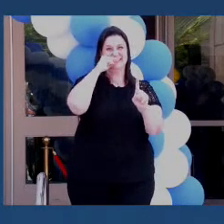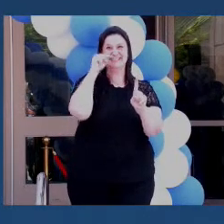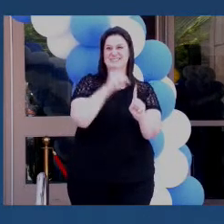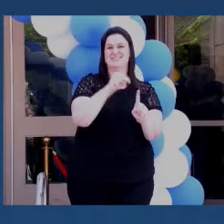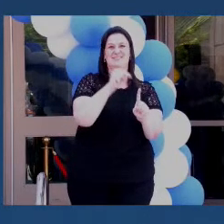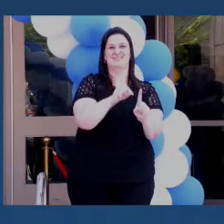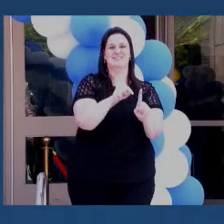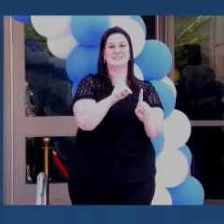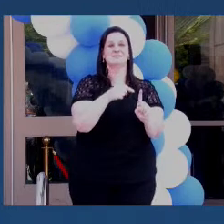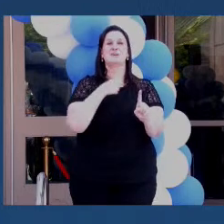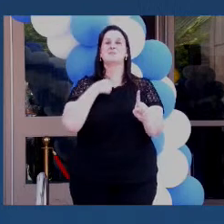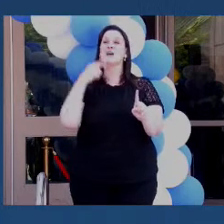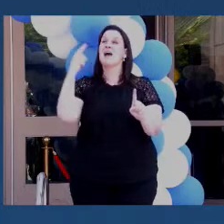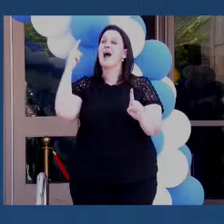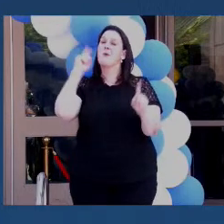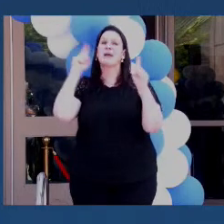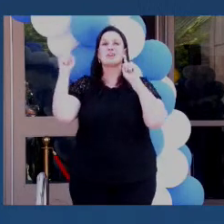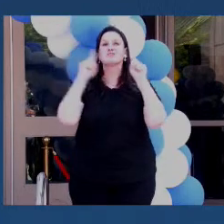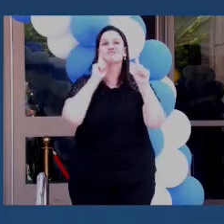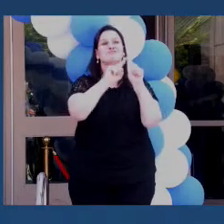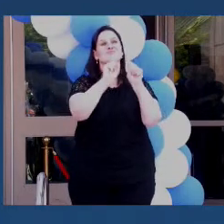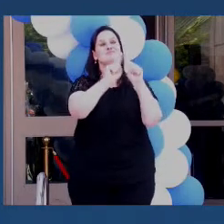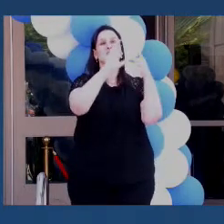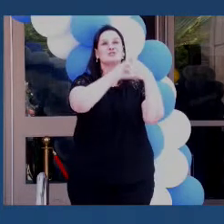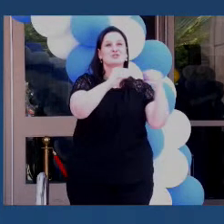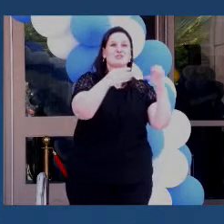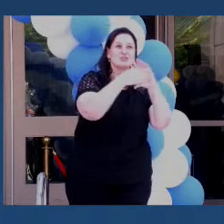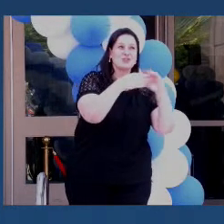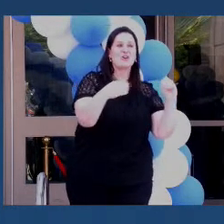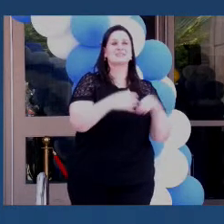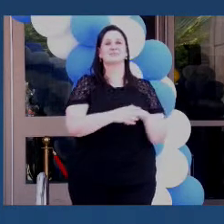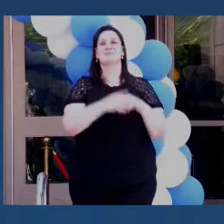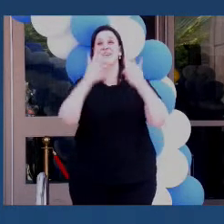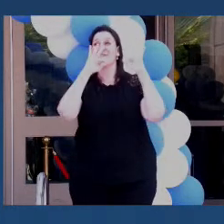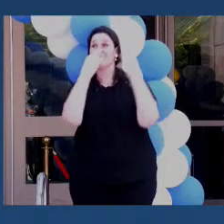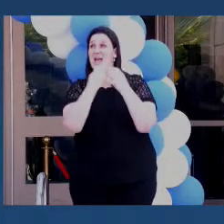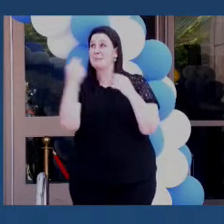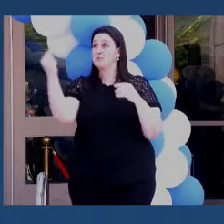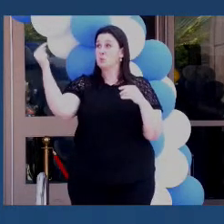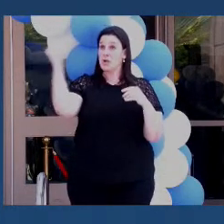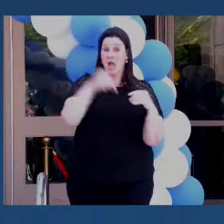would hear stories from people, families